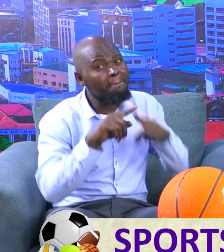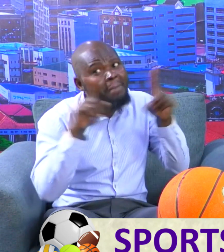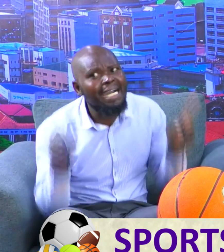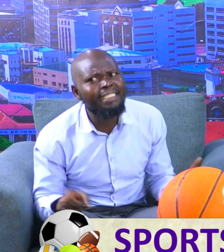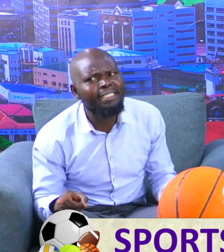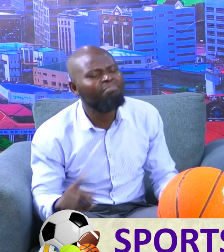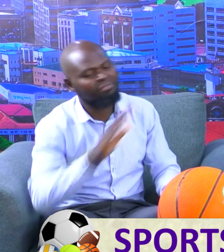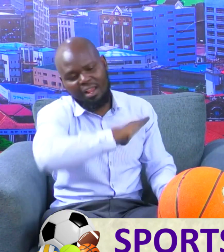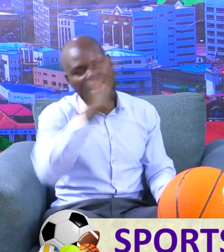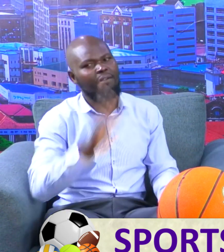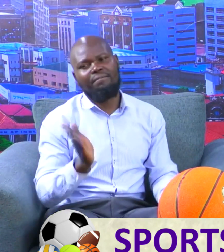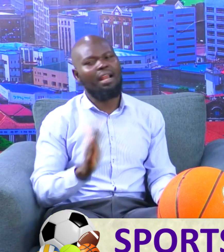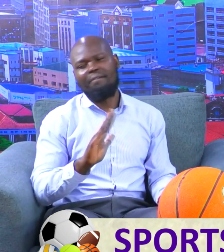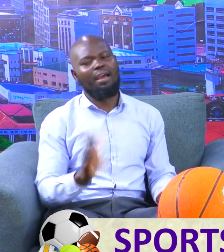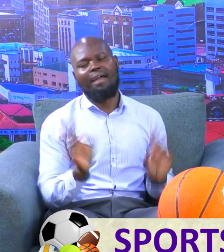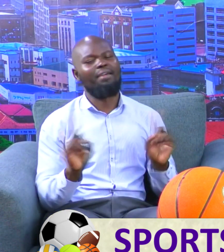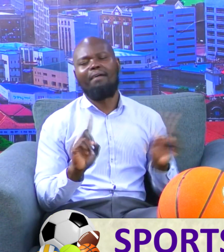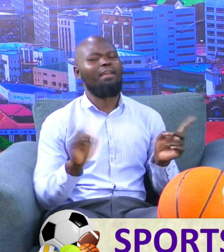stuck. But